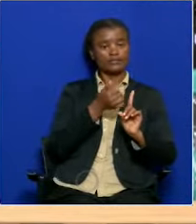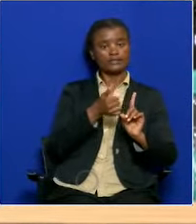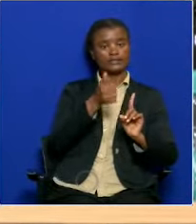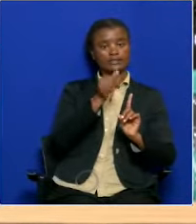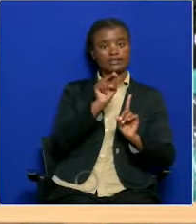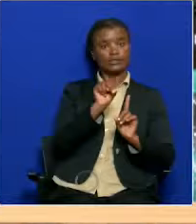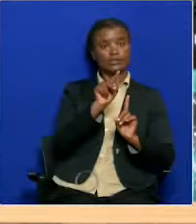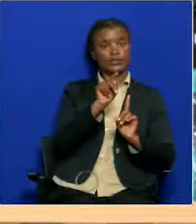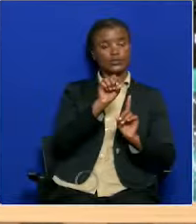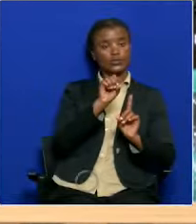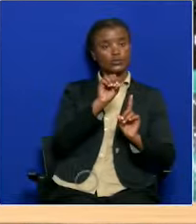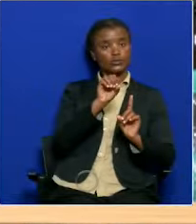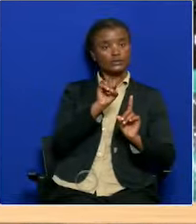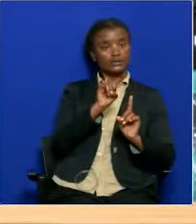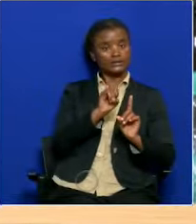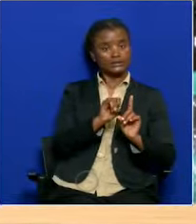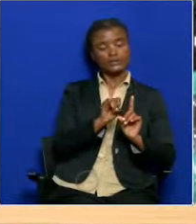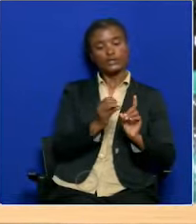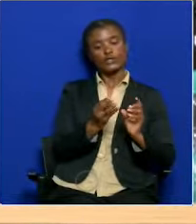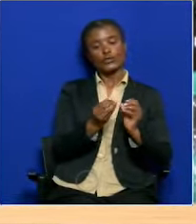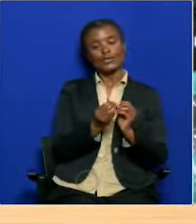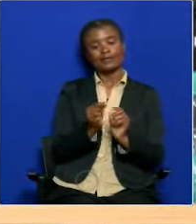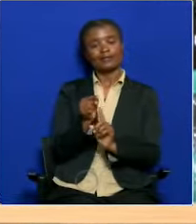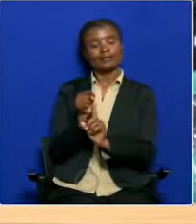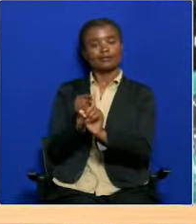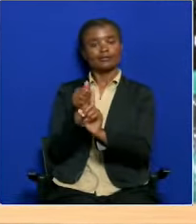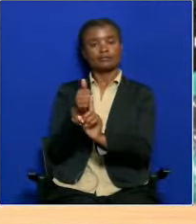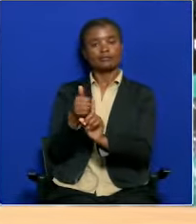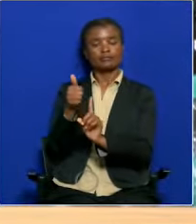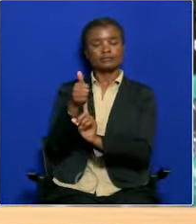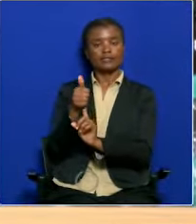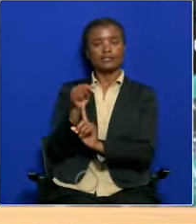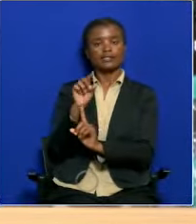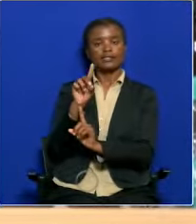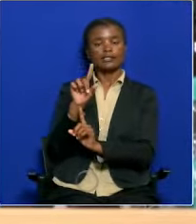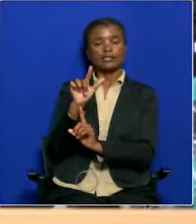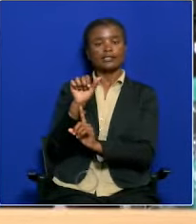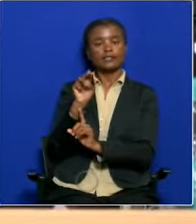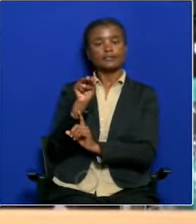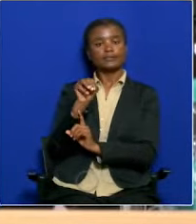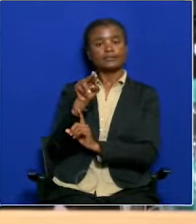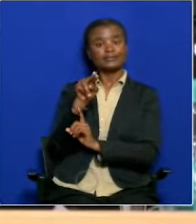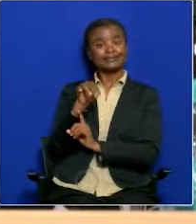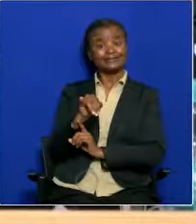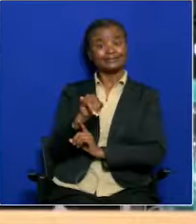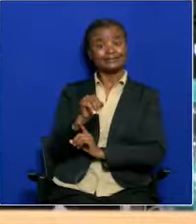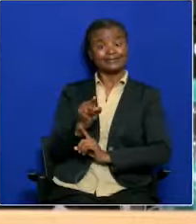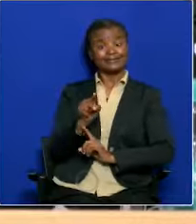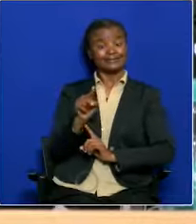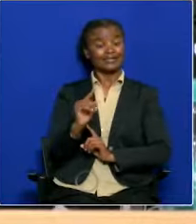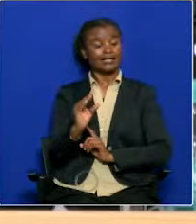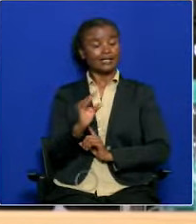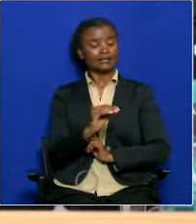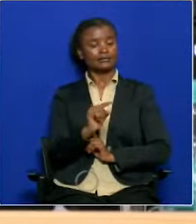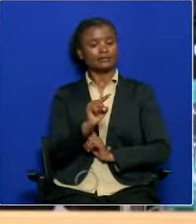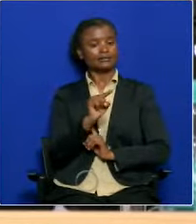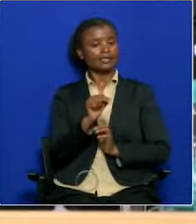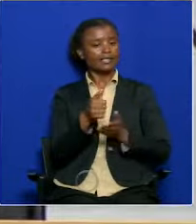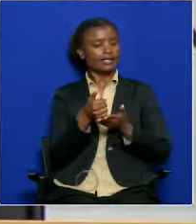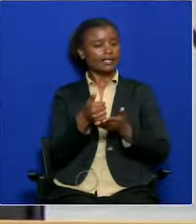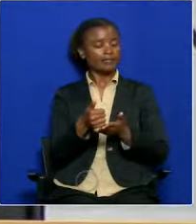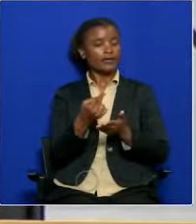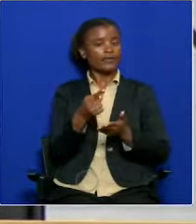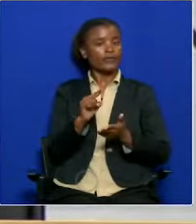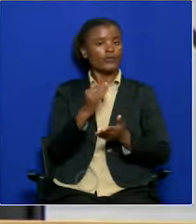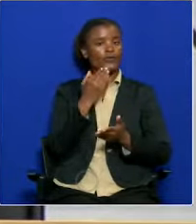and General Dlamini, where he is requesting some assistance for one of your family members. Can you see that?